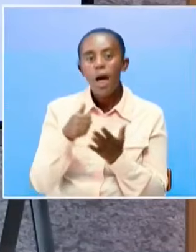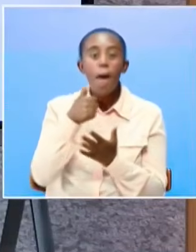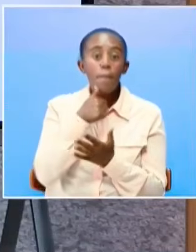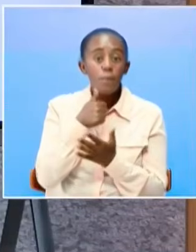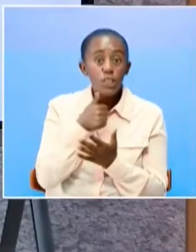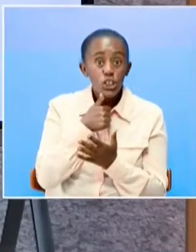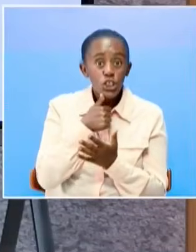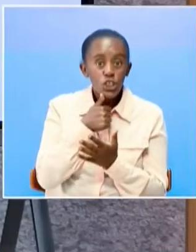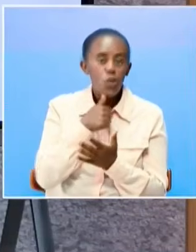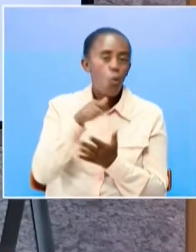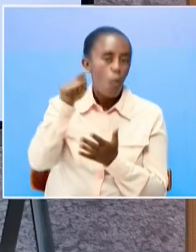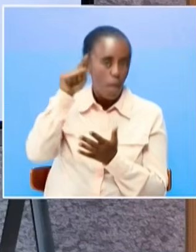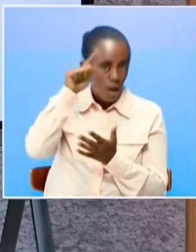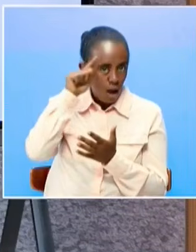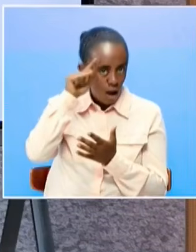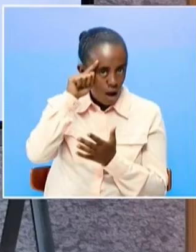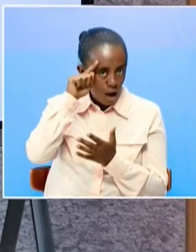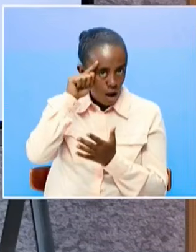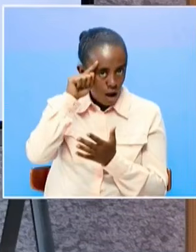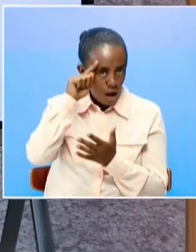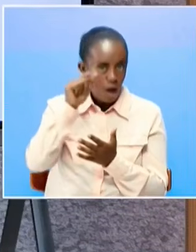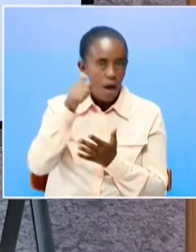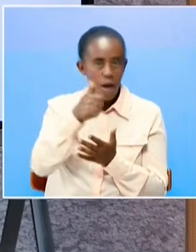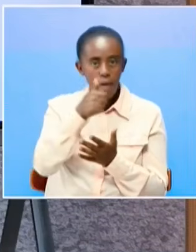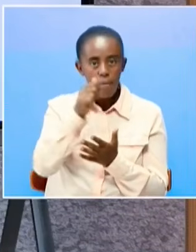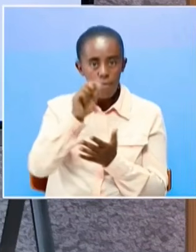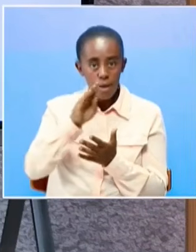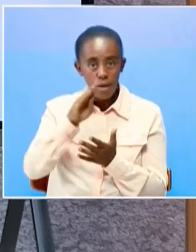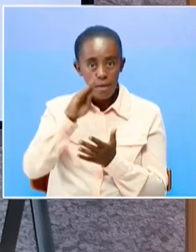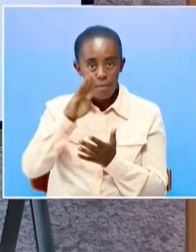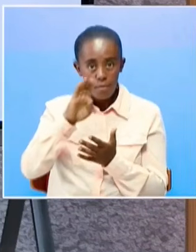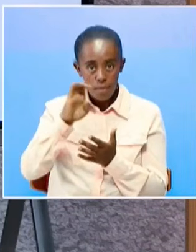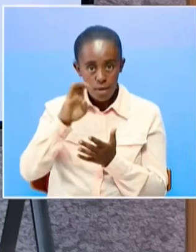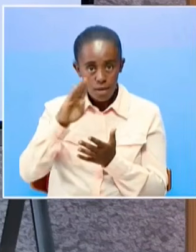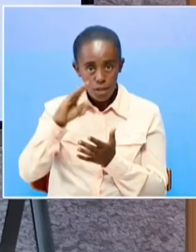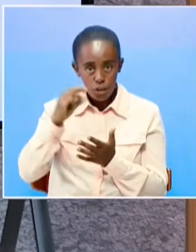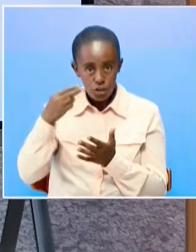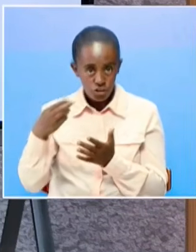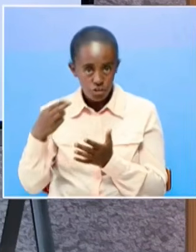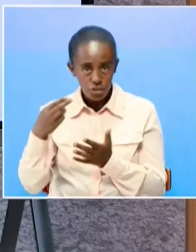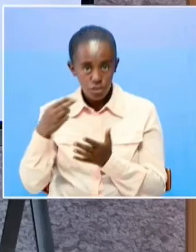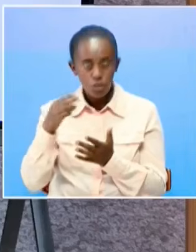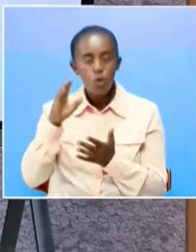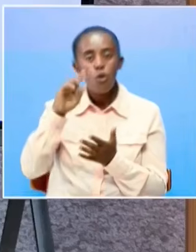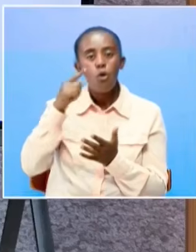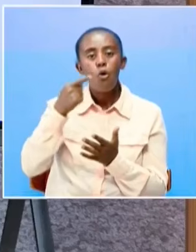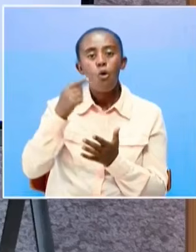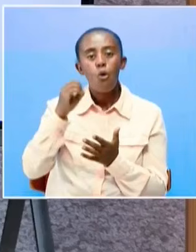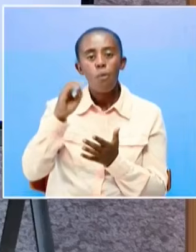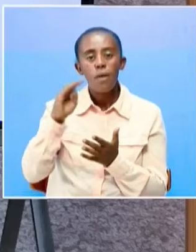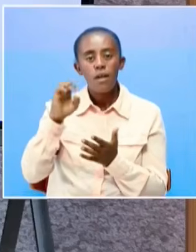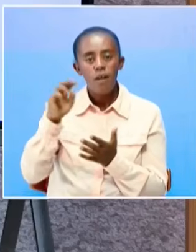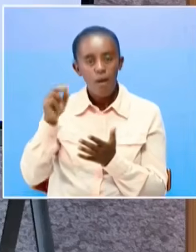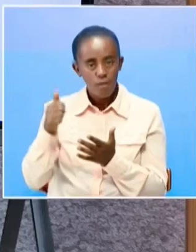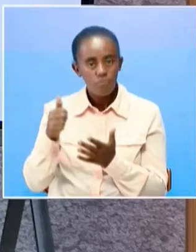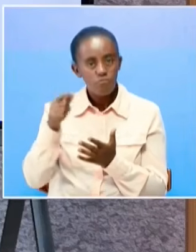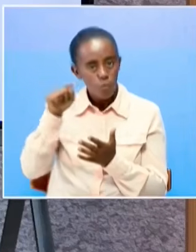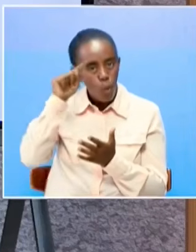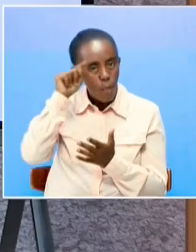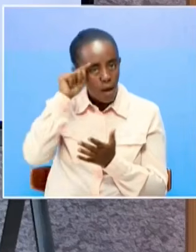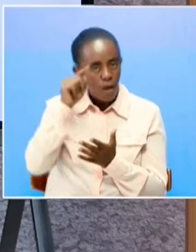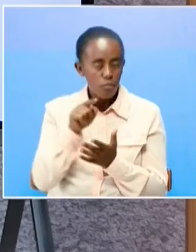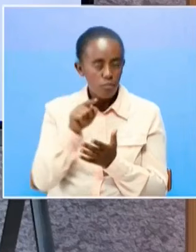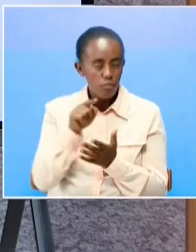Gobena because it's just directly written in your textbook. I hope you read it,